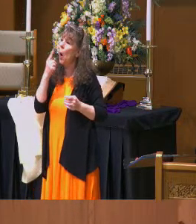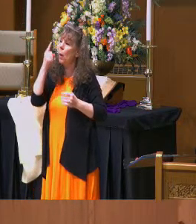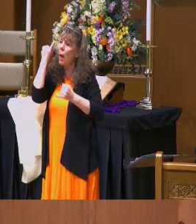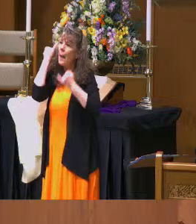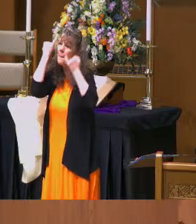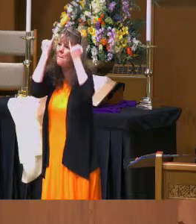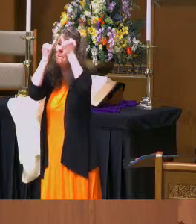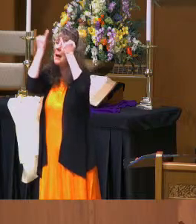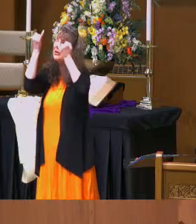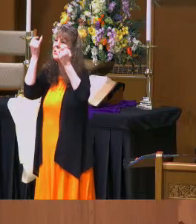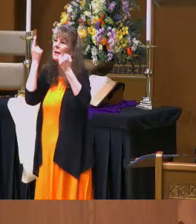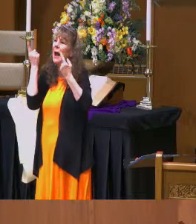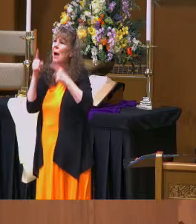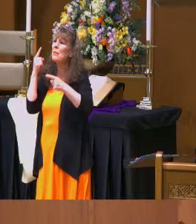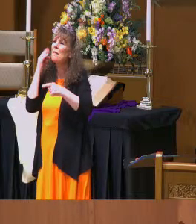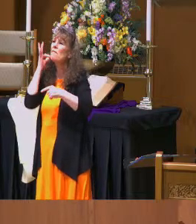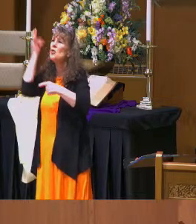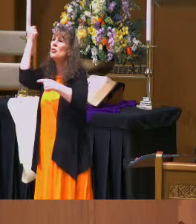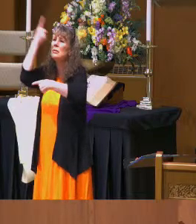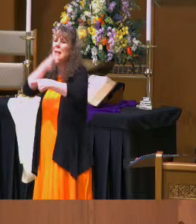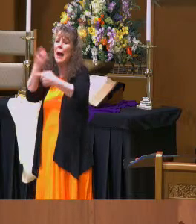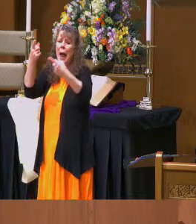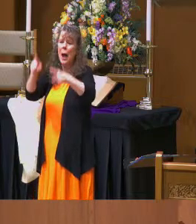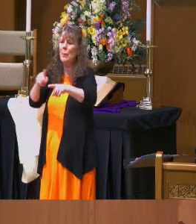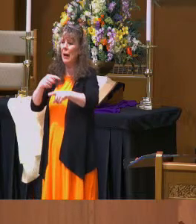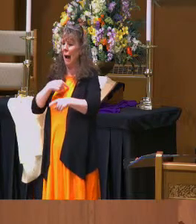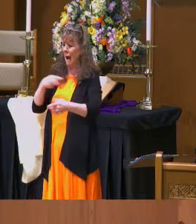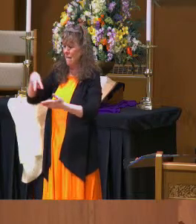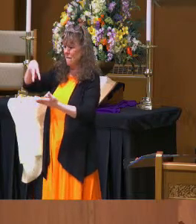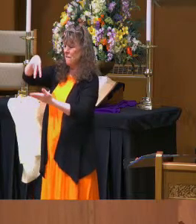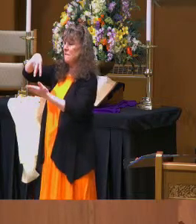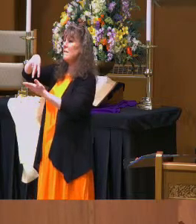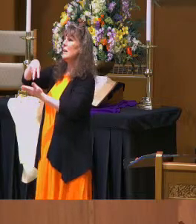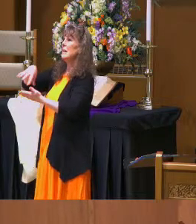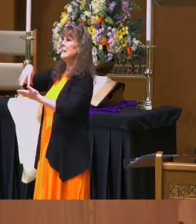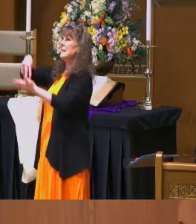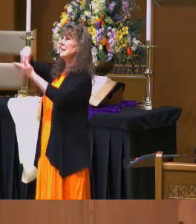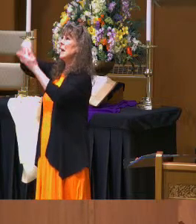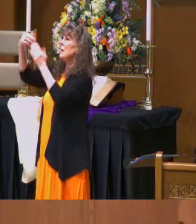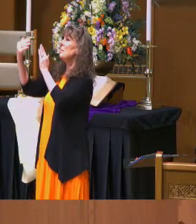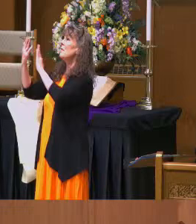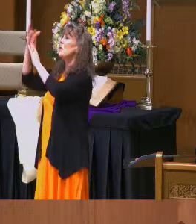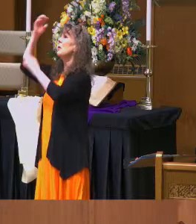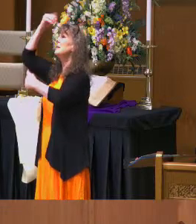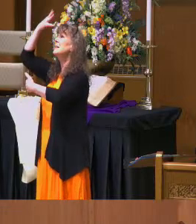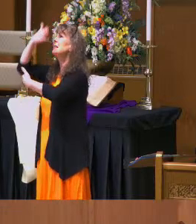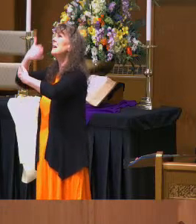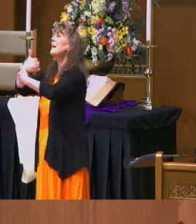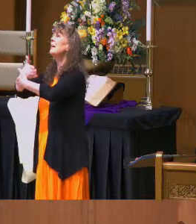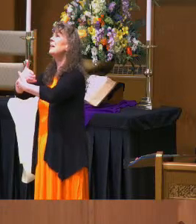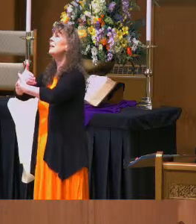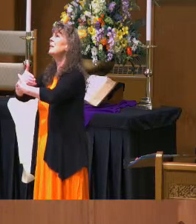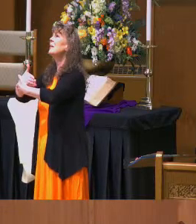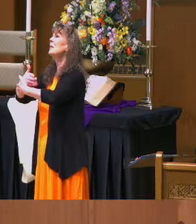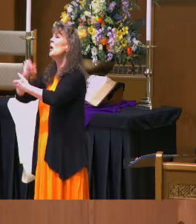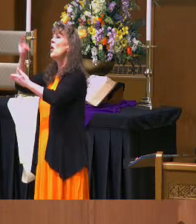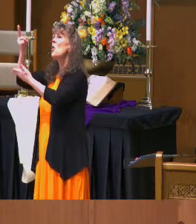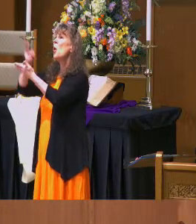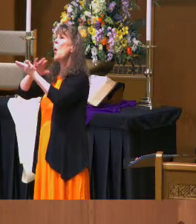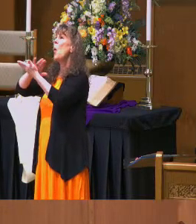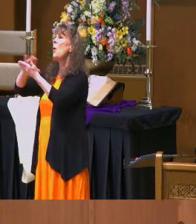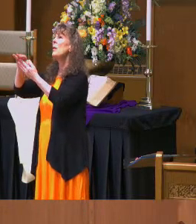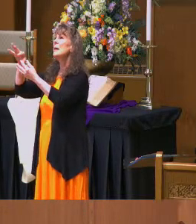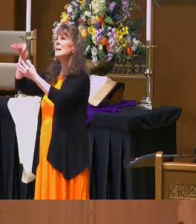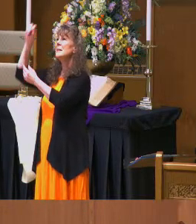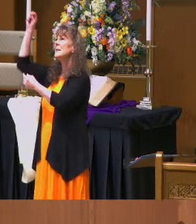when that day comes and I find myself standing in the sun, the holy sun.